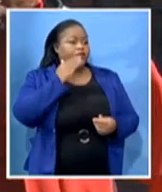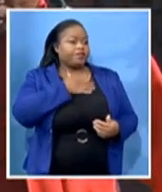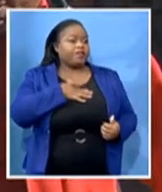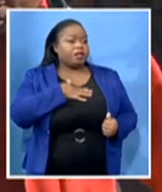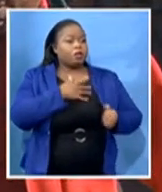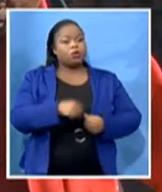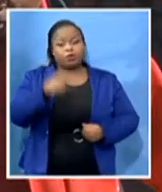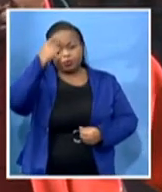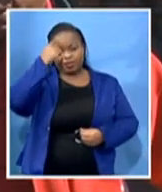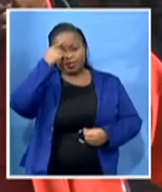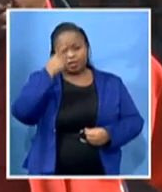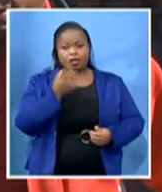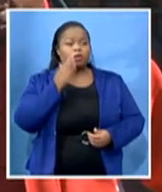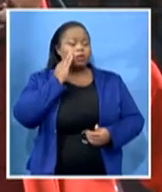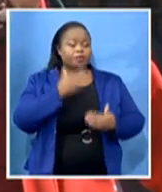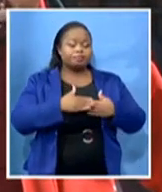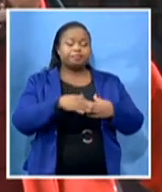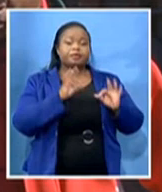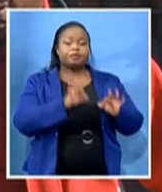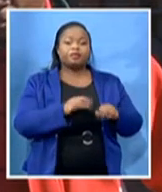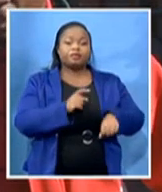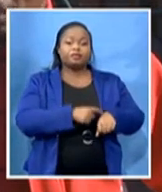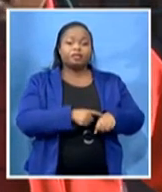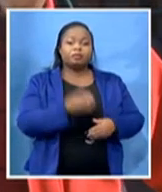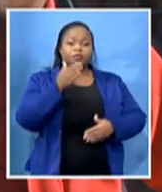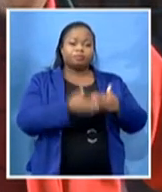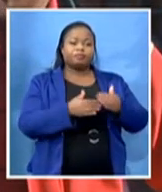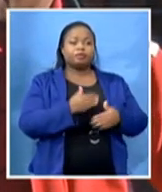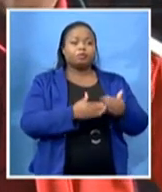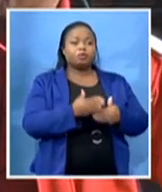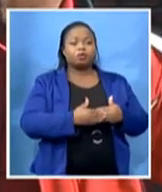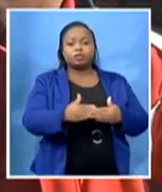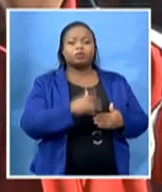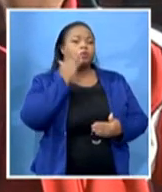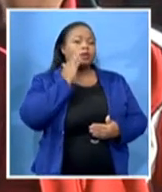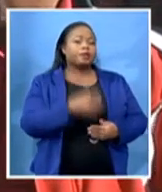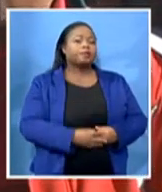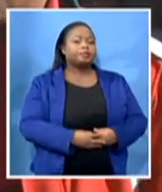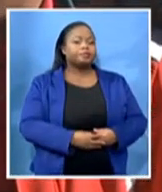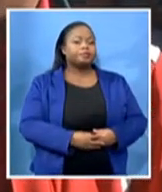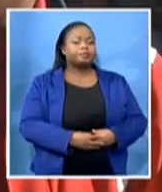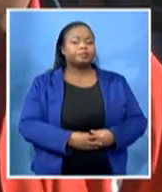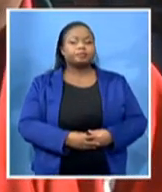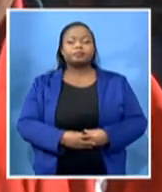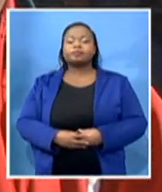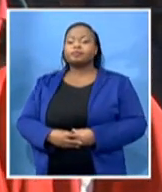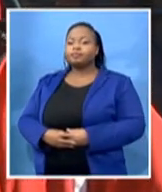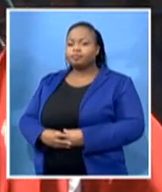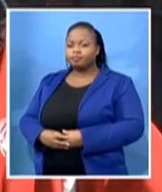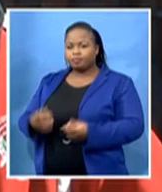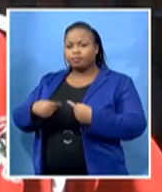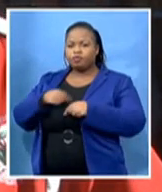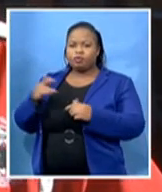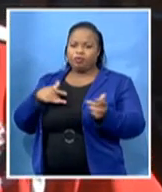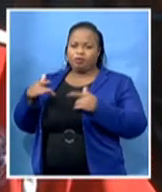time to complete all these processes that have started already? Look, we are a bit worried about